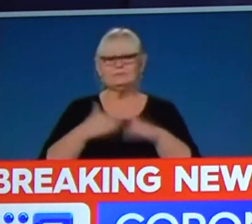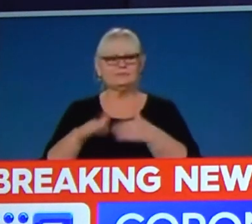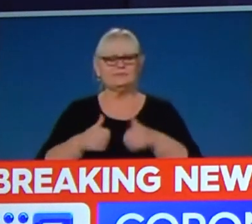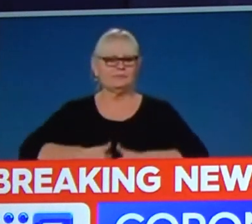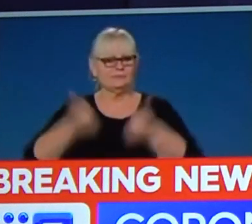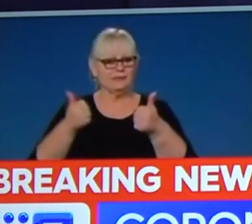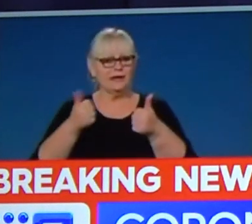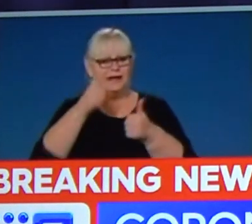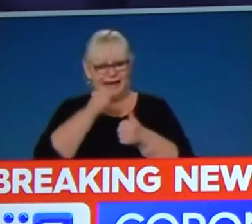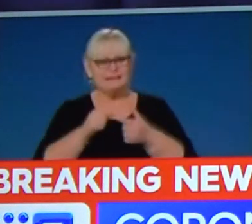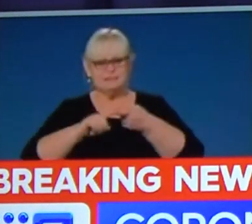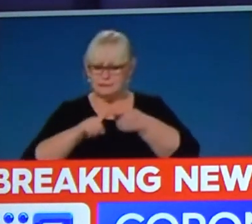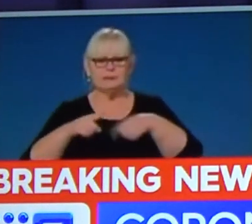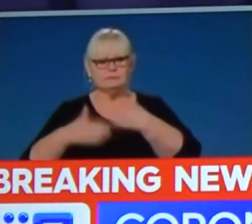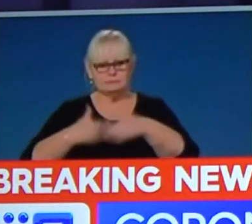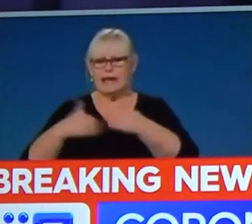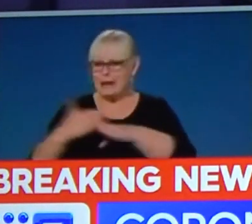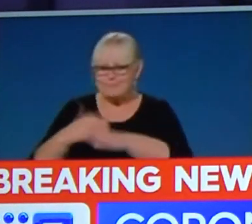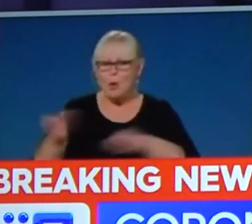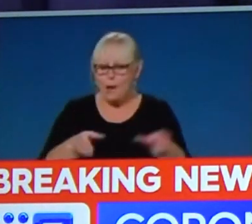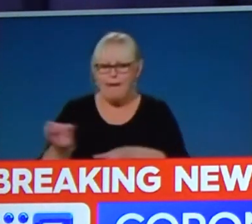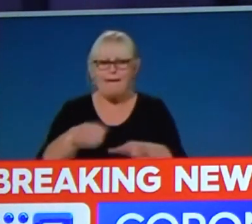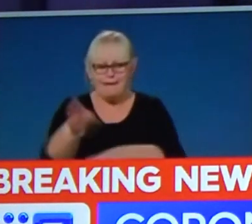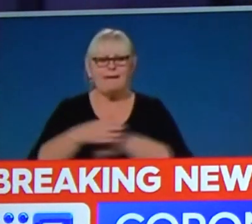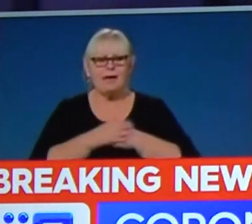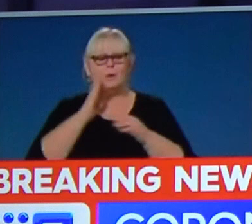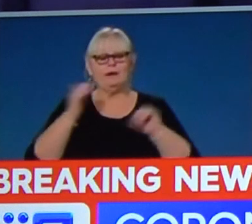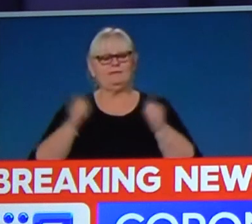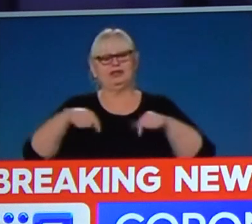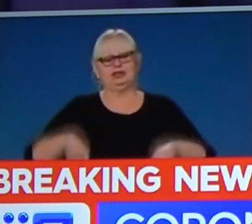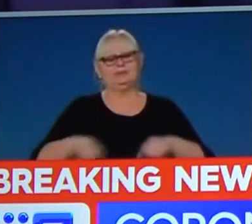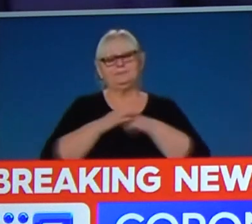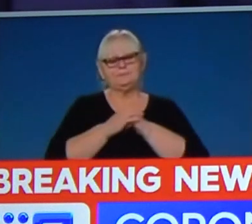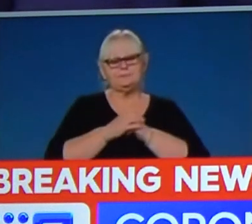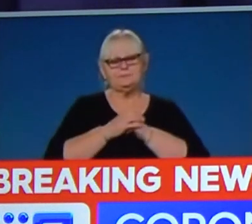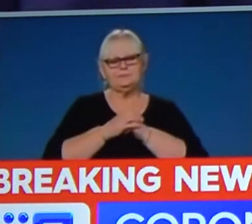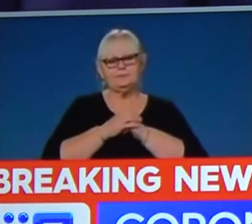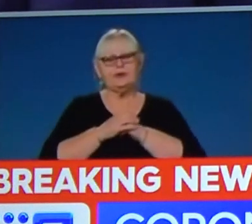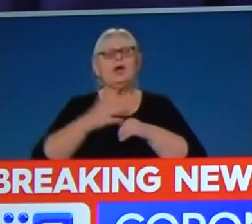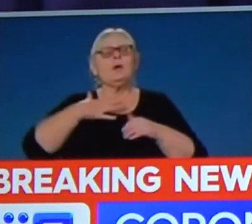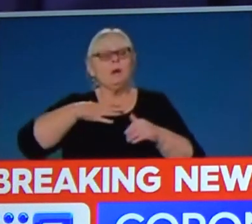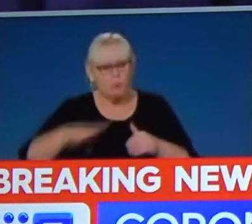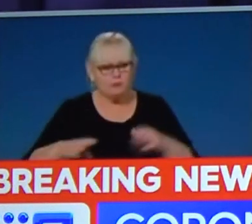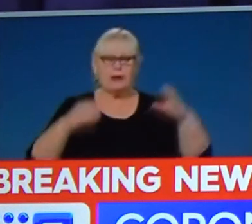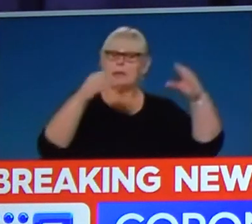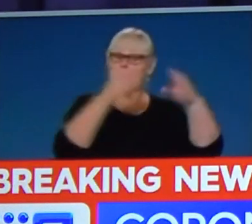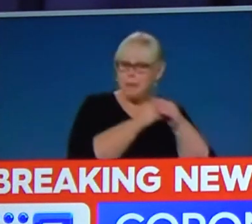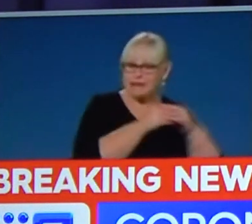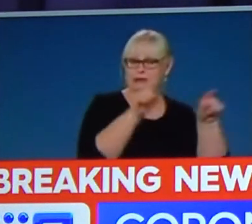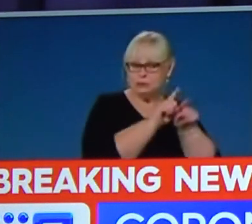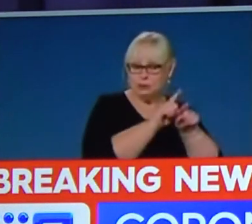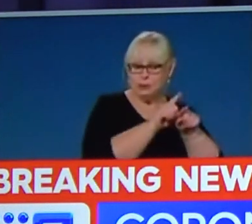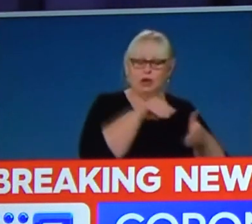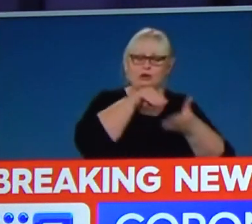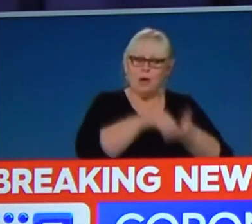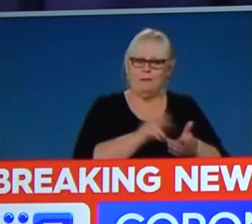of this and be able to go on and employ people on the other side of these arrangements. And we want the banks to help